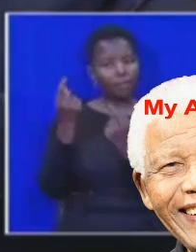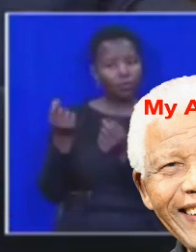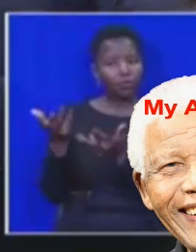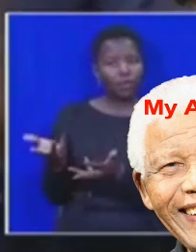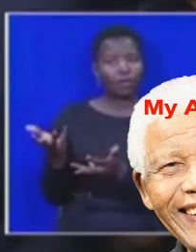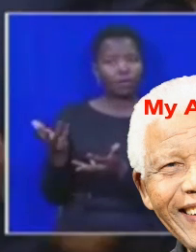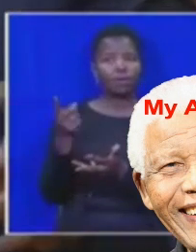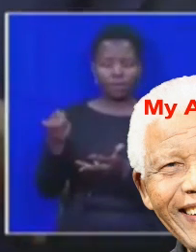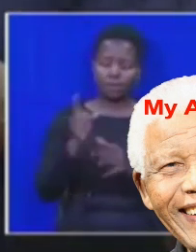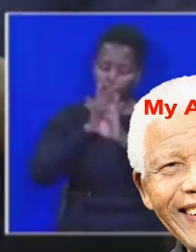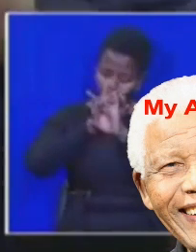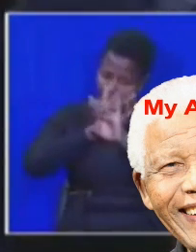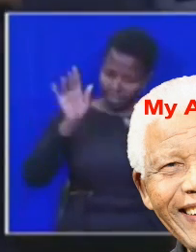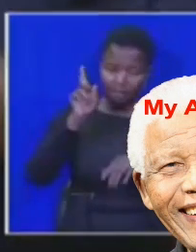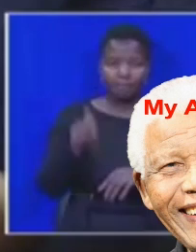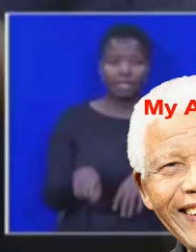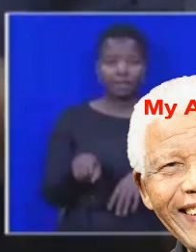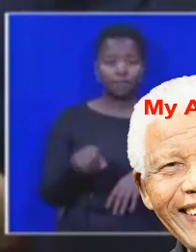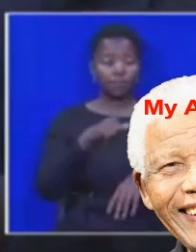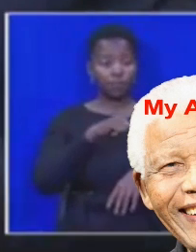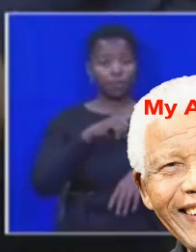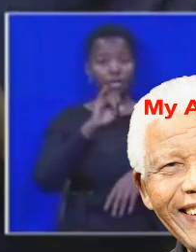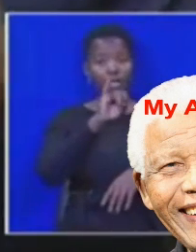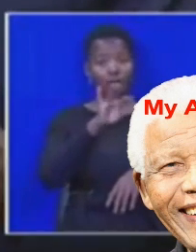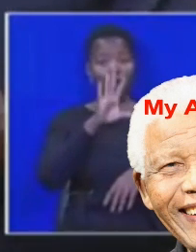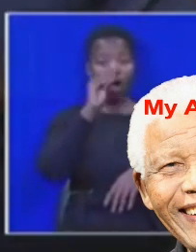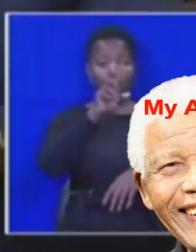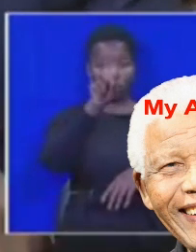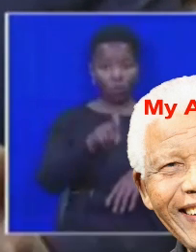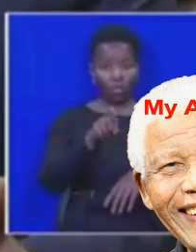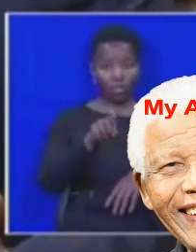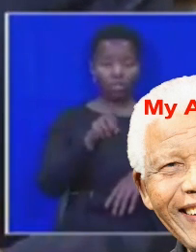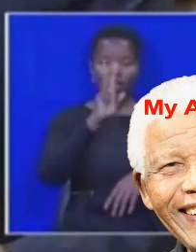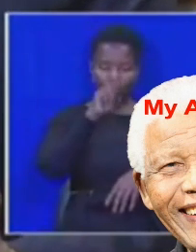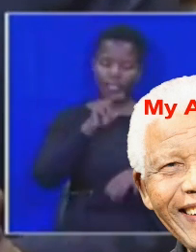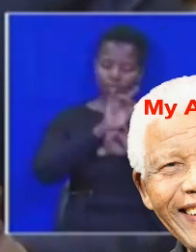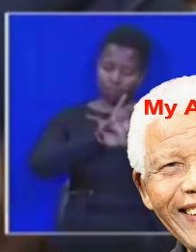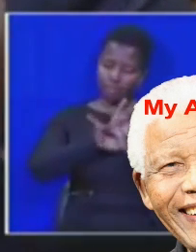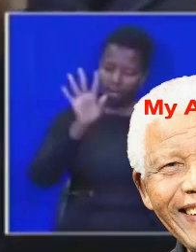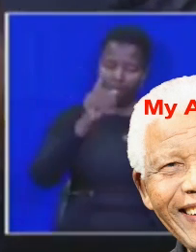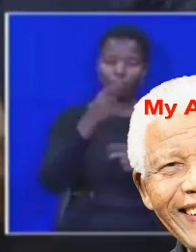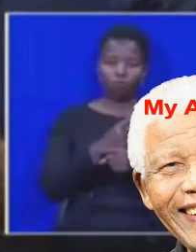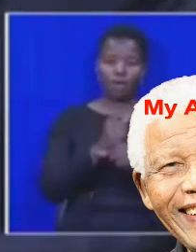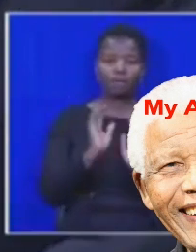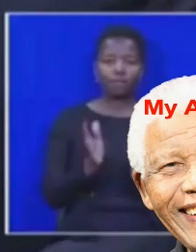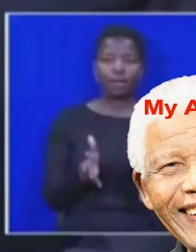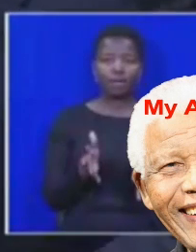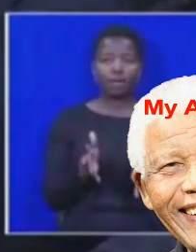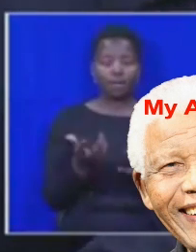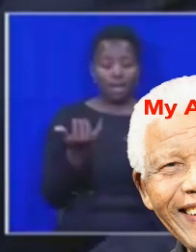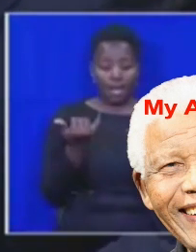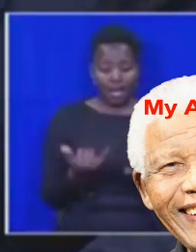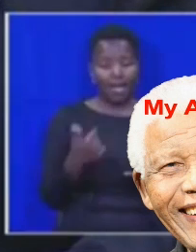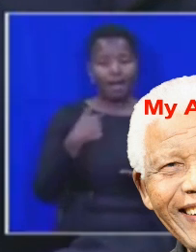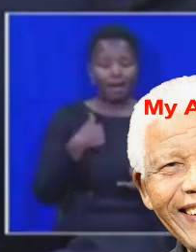That must be very clear, so that if you ask the question properly. I therefore